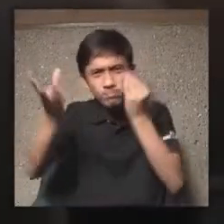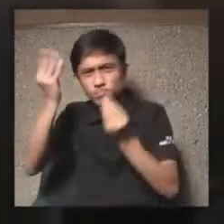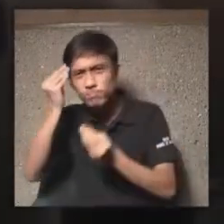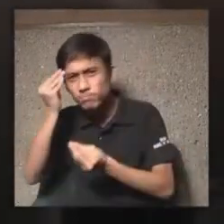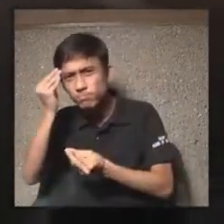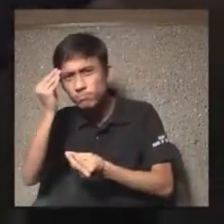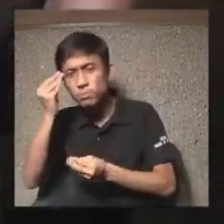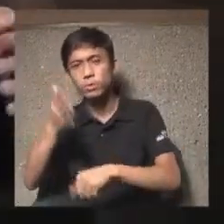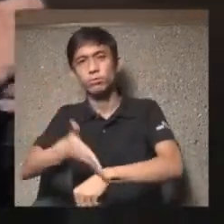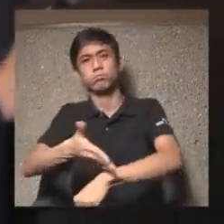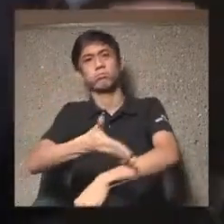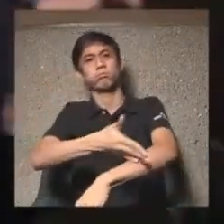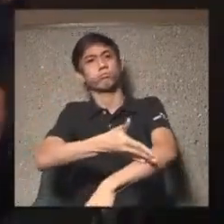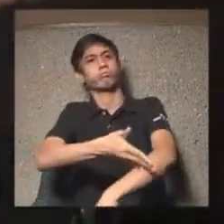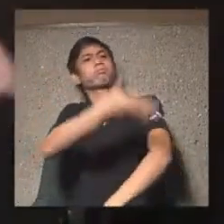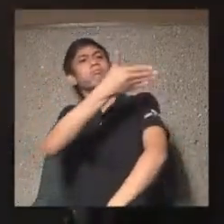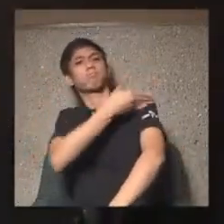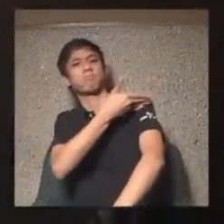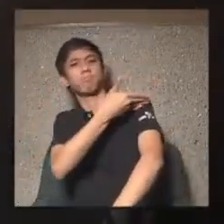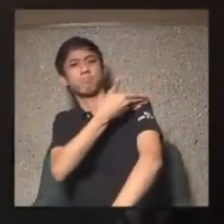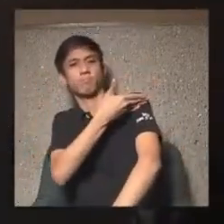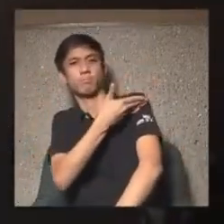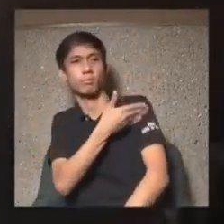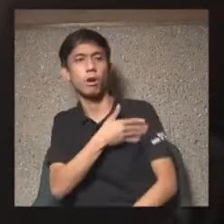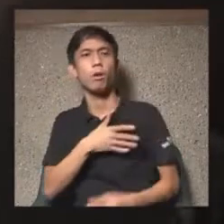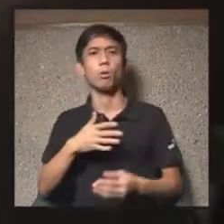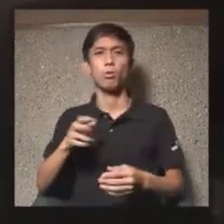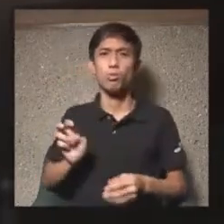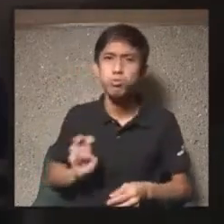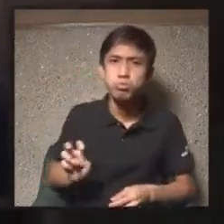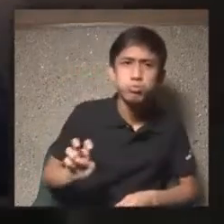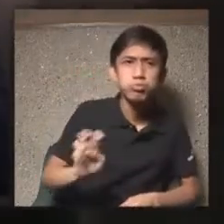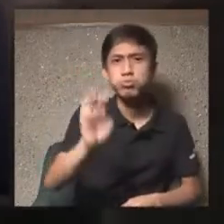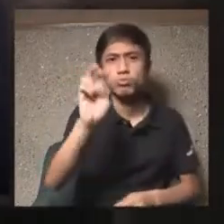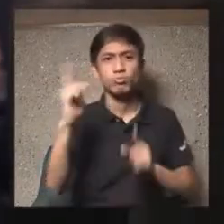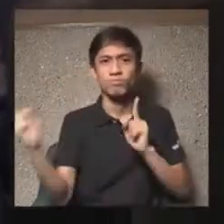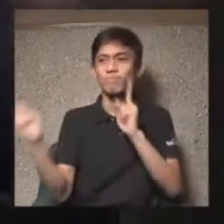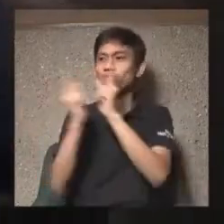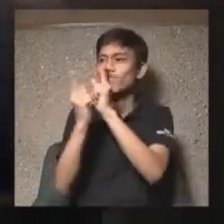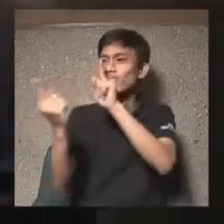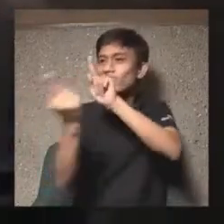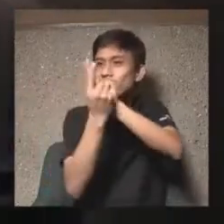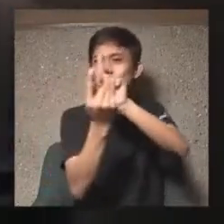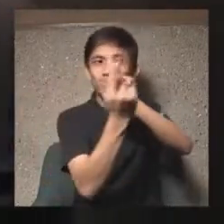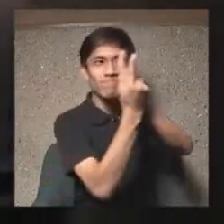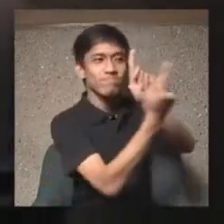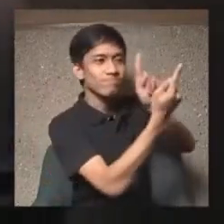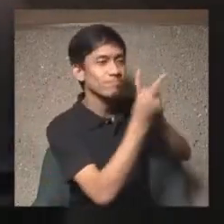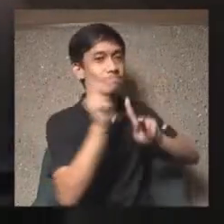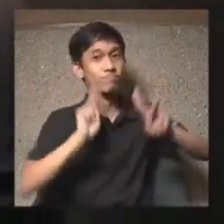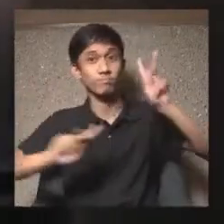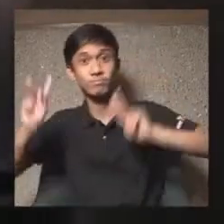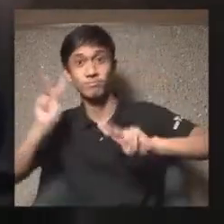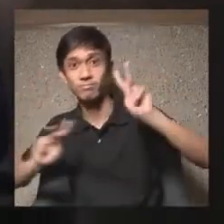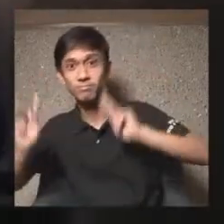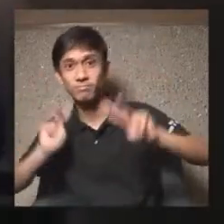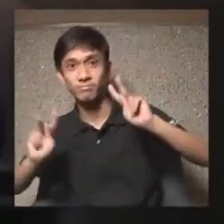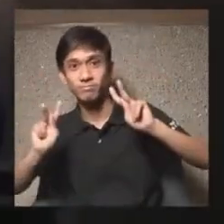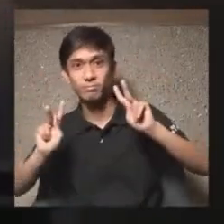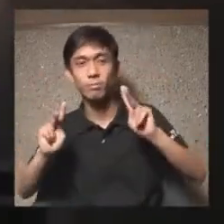your character, traveling, meeting new people, having many friends, serving